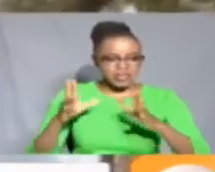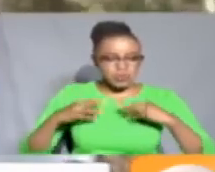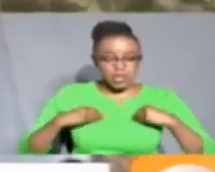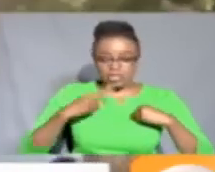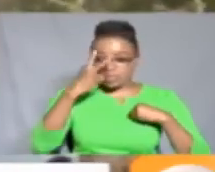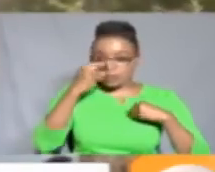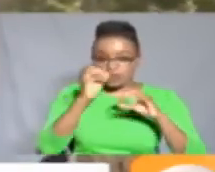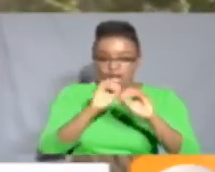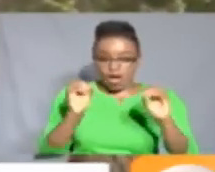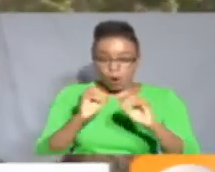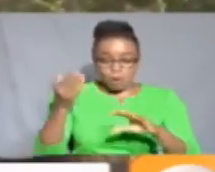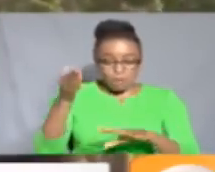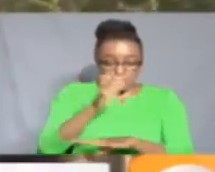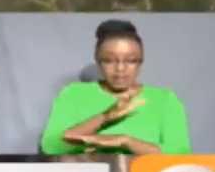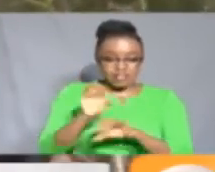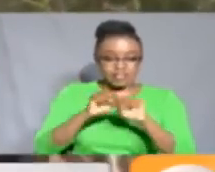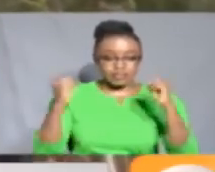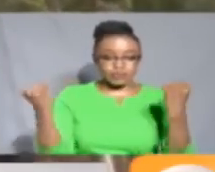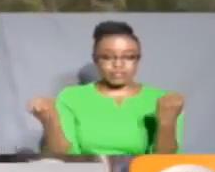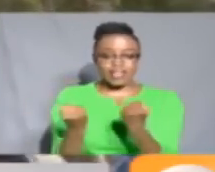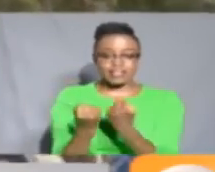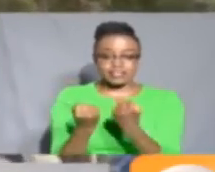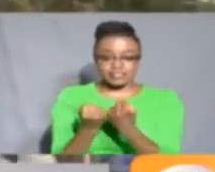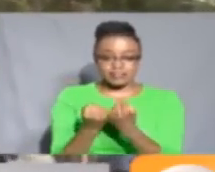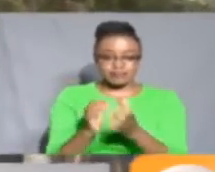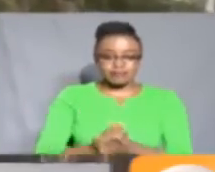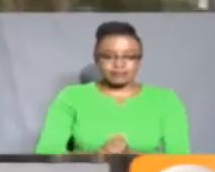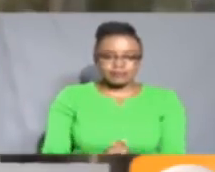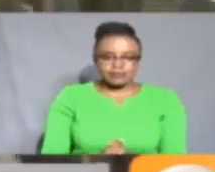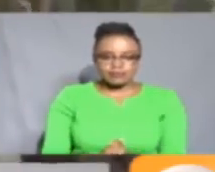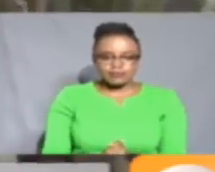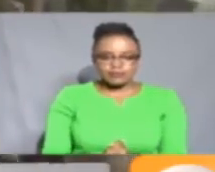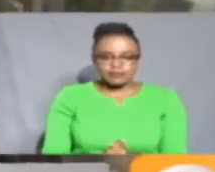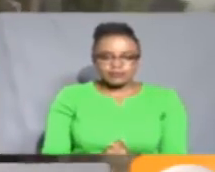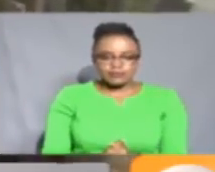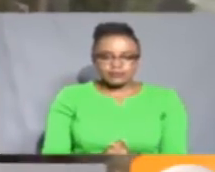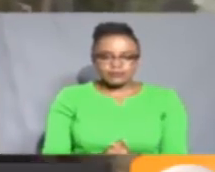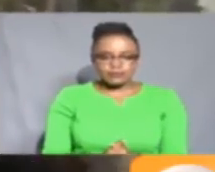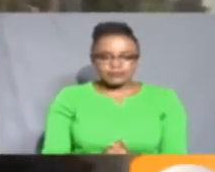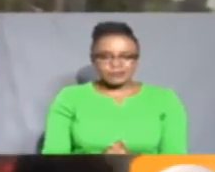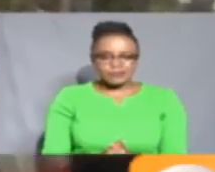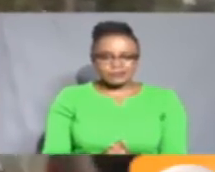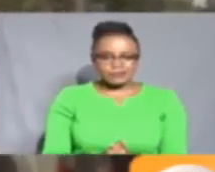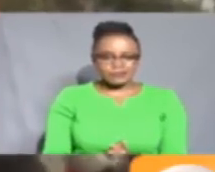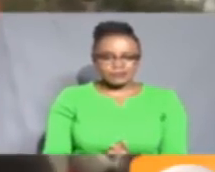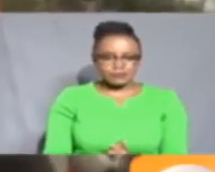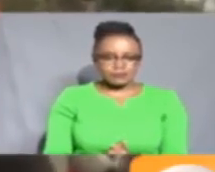suspect back into the society. Dorcas Wangira, Citizen TV.